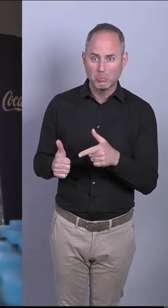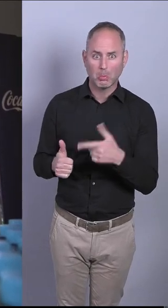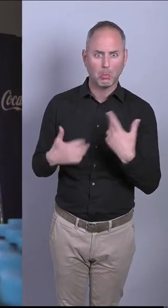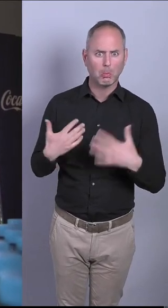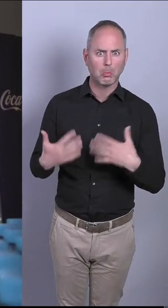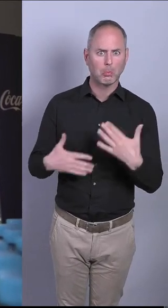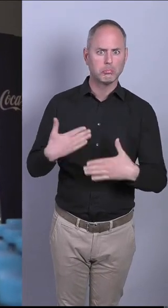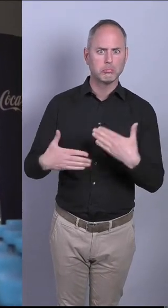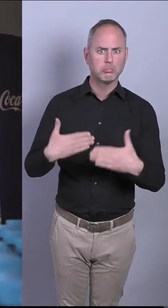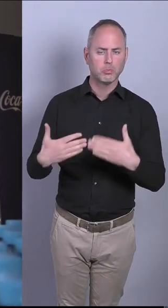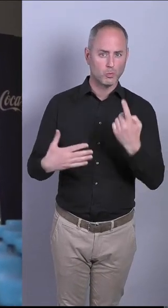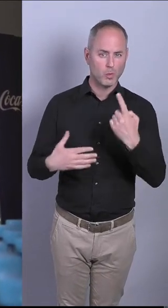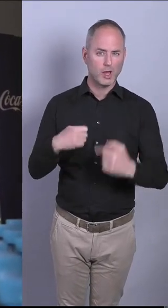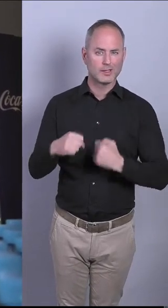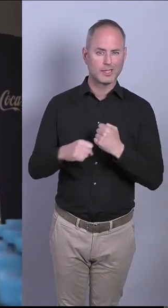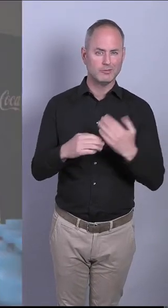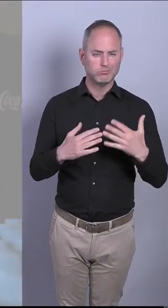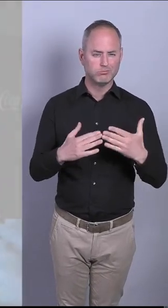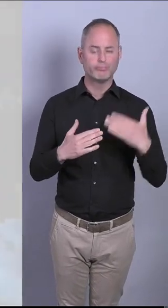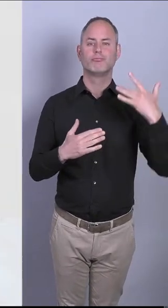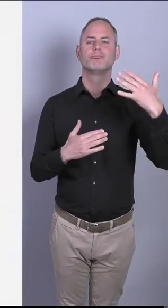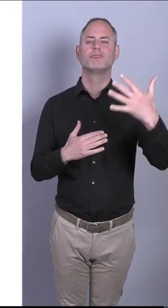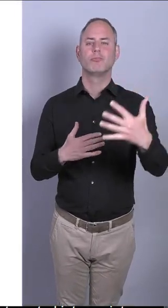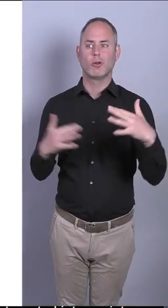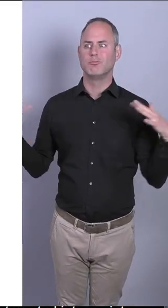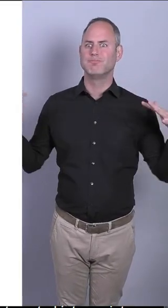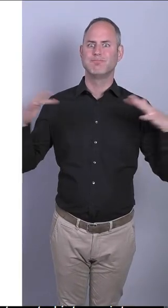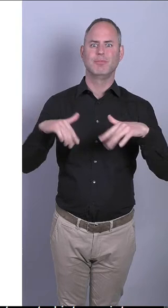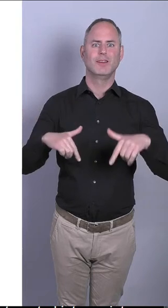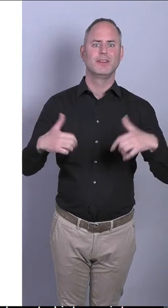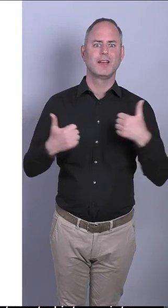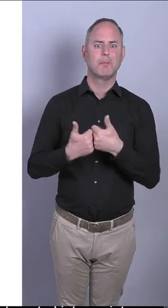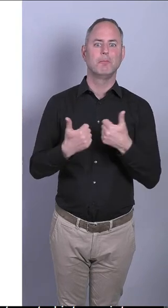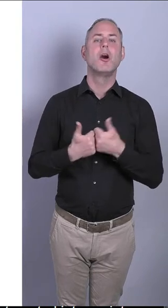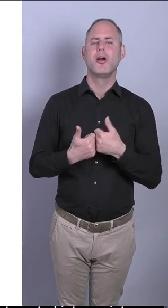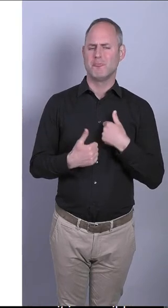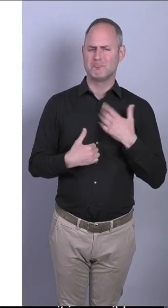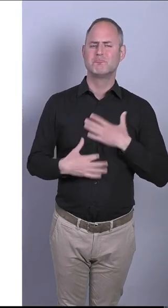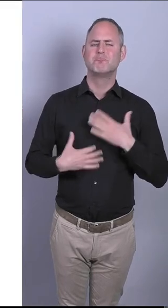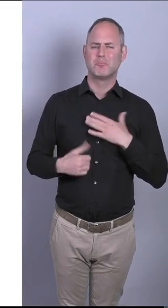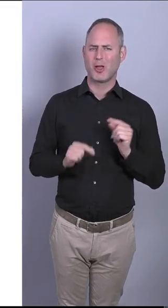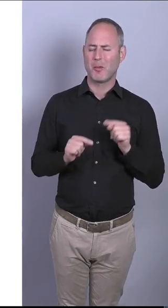forward to the World Games next year. Yes, and I want to work again with Thomas. Absolutely.